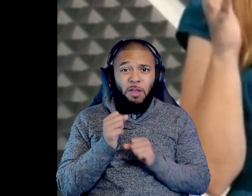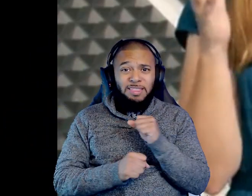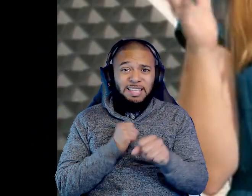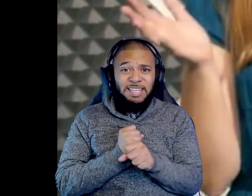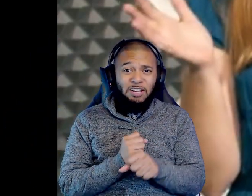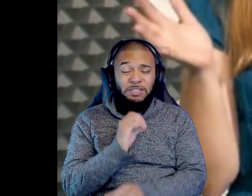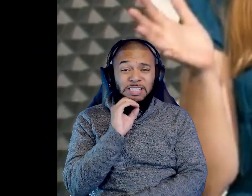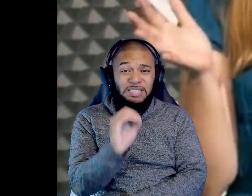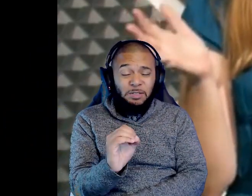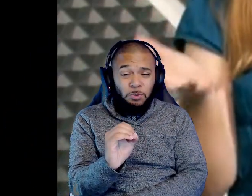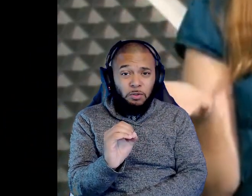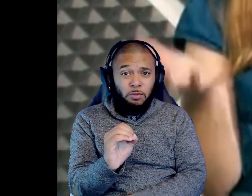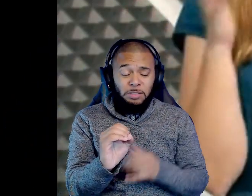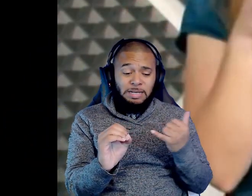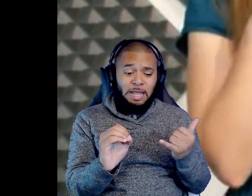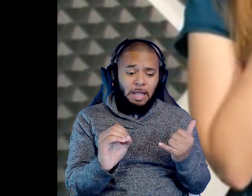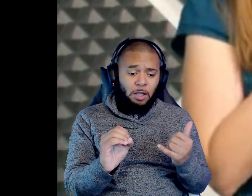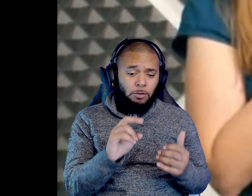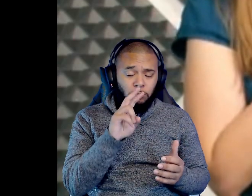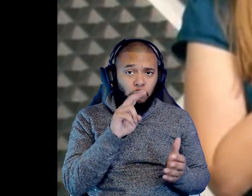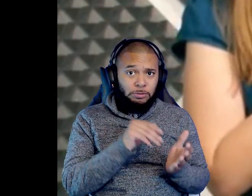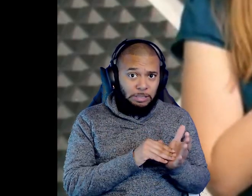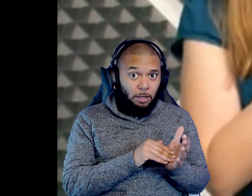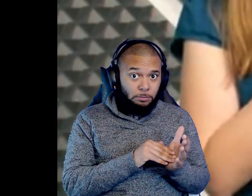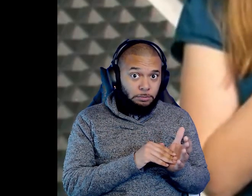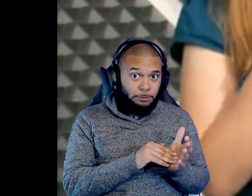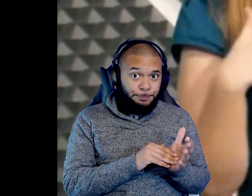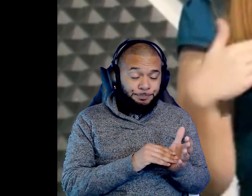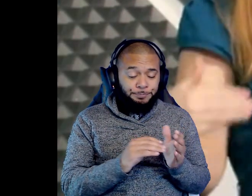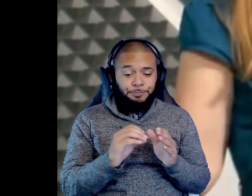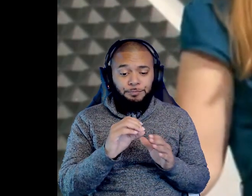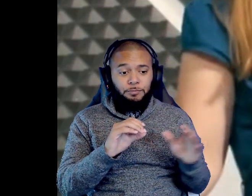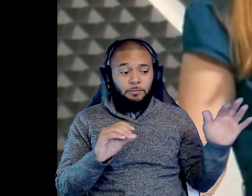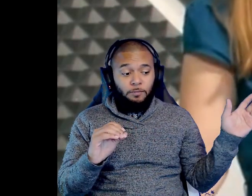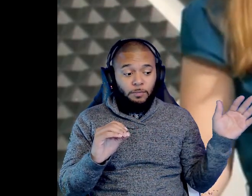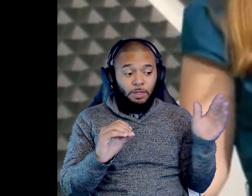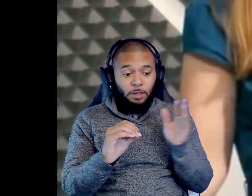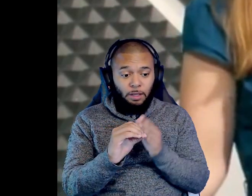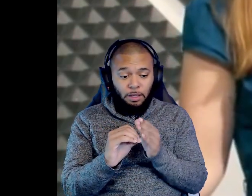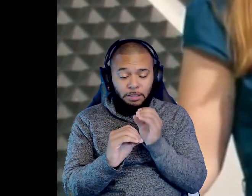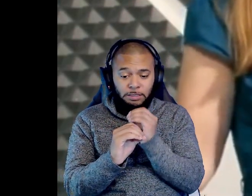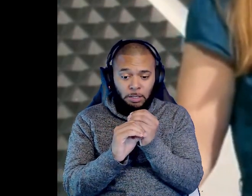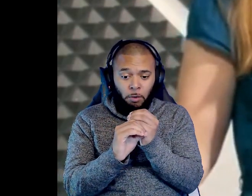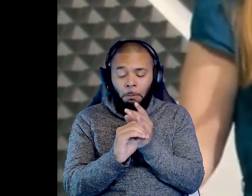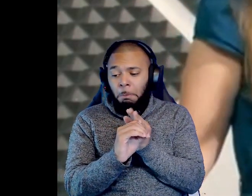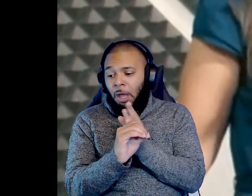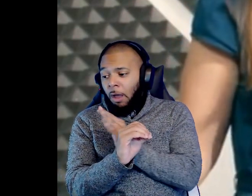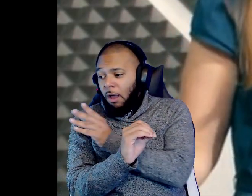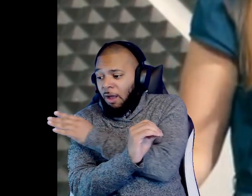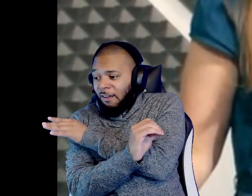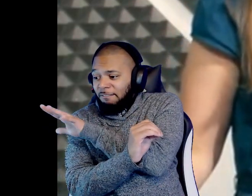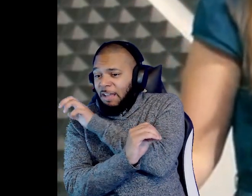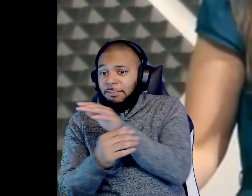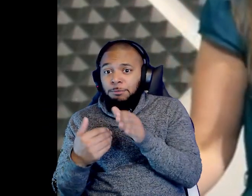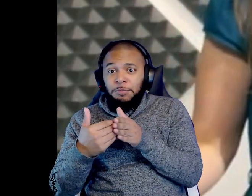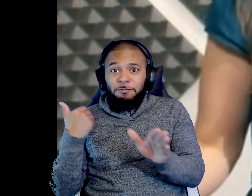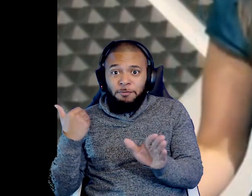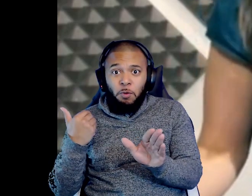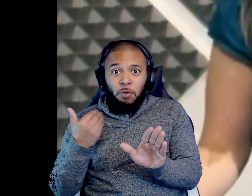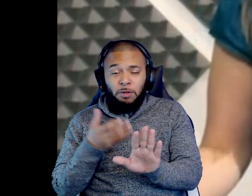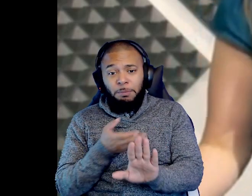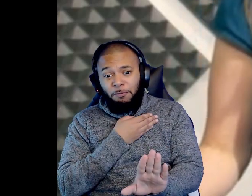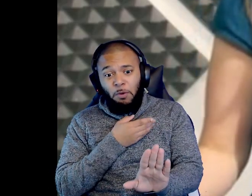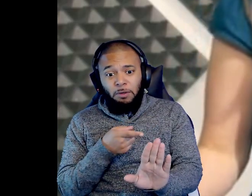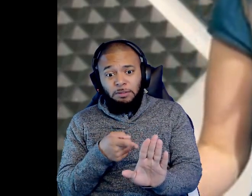we're in the 2000s. We go back to the year 0 and then back, counting backwards 500 years before that. That's